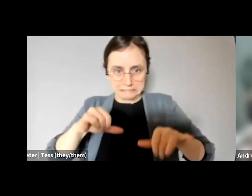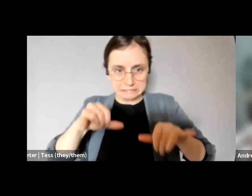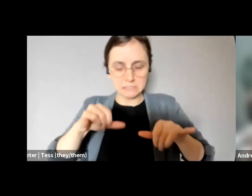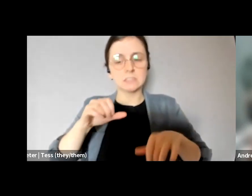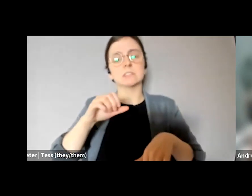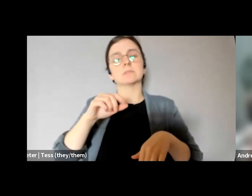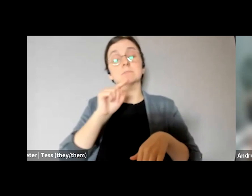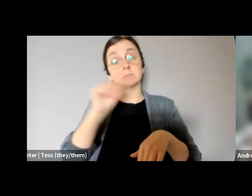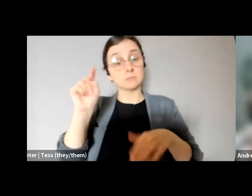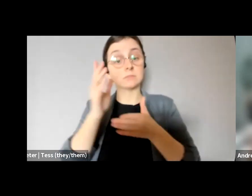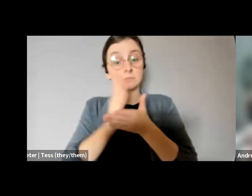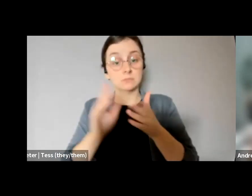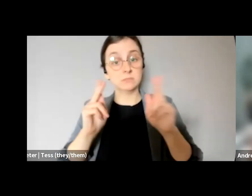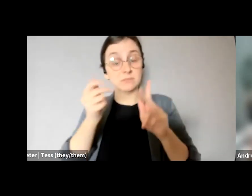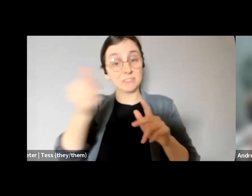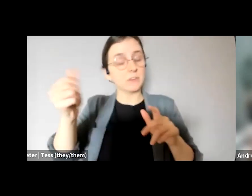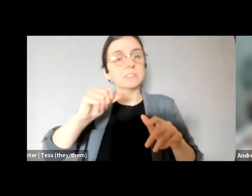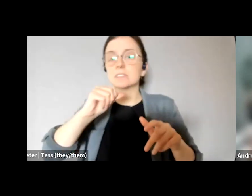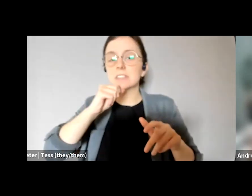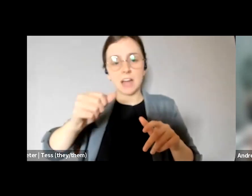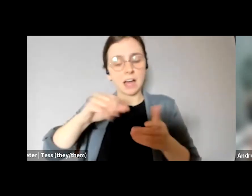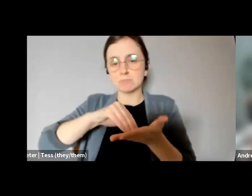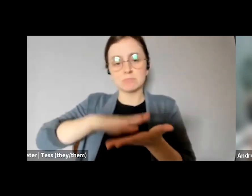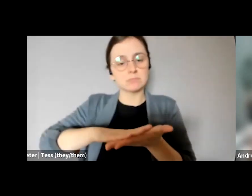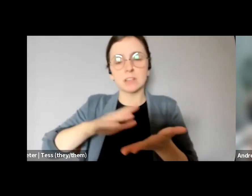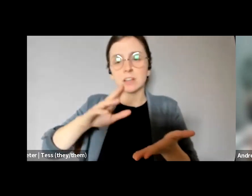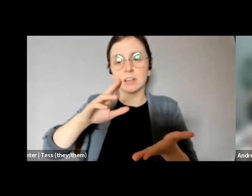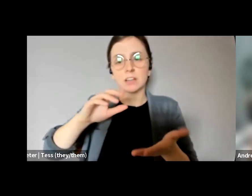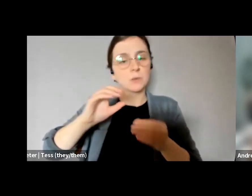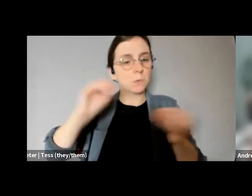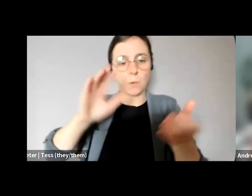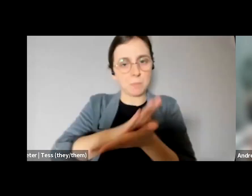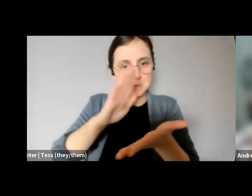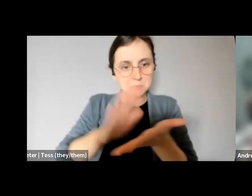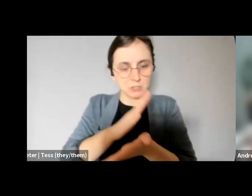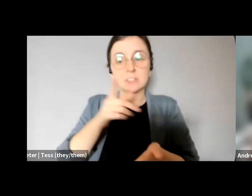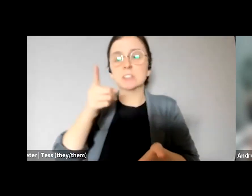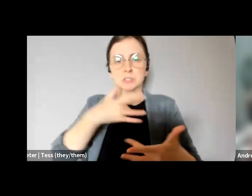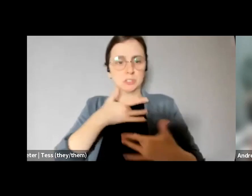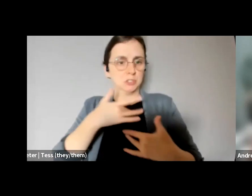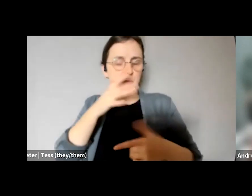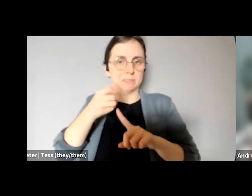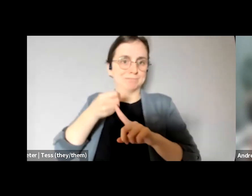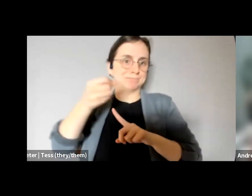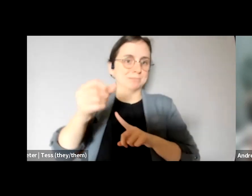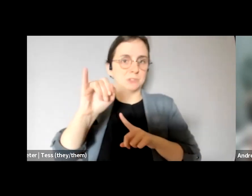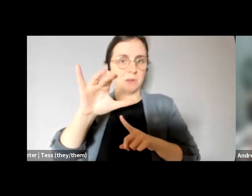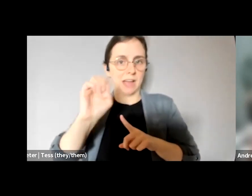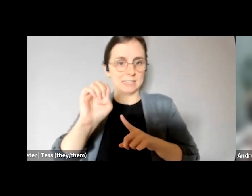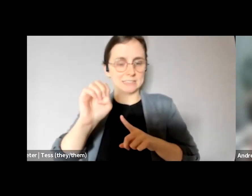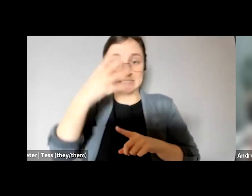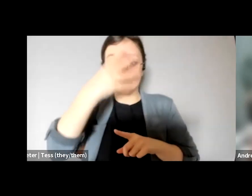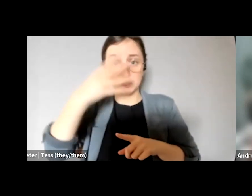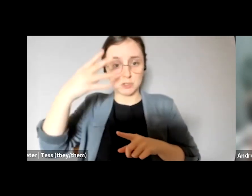particularly those who are undocumented, who might worry about being taken into ICE, immigration enforcement custody,